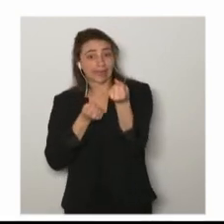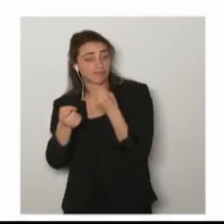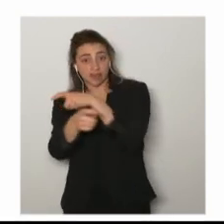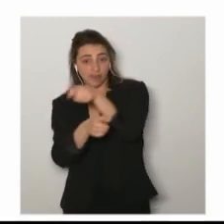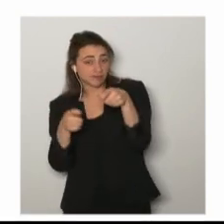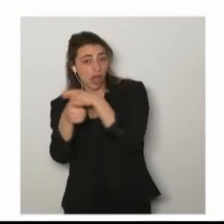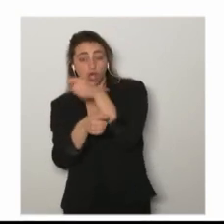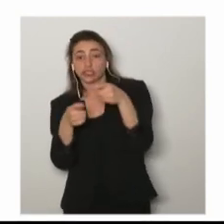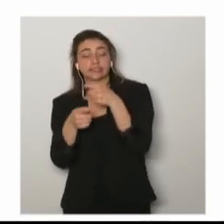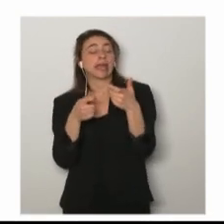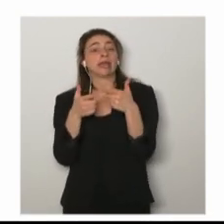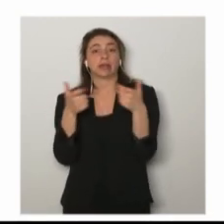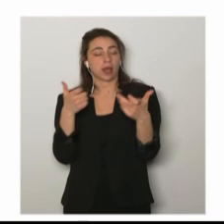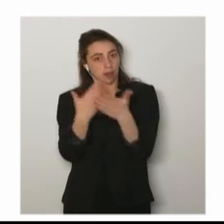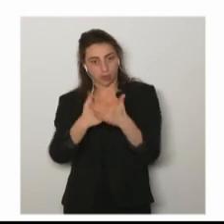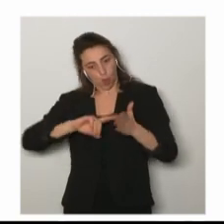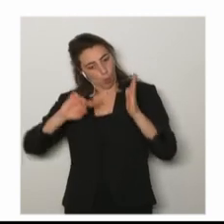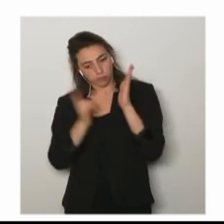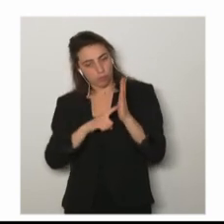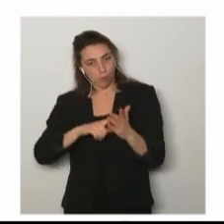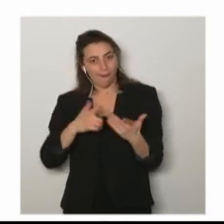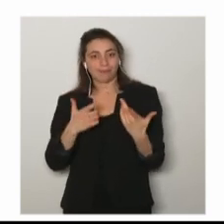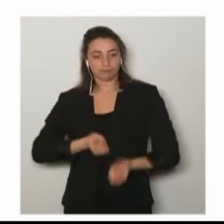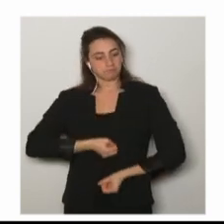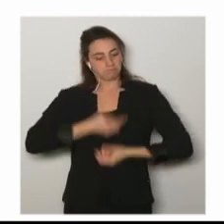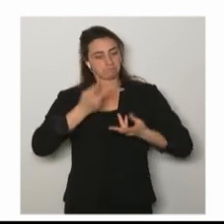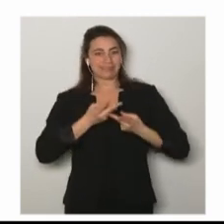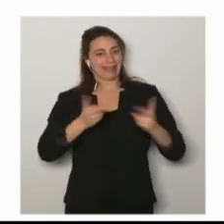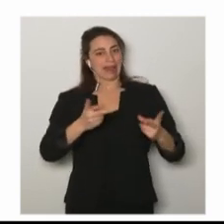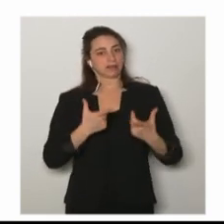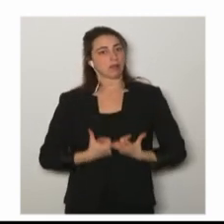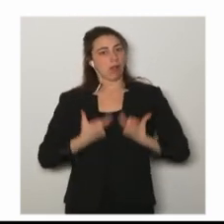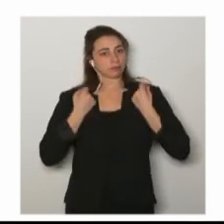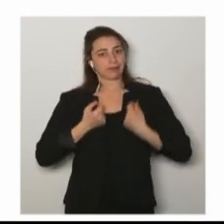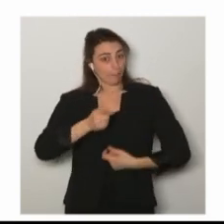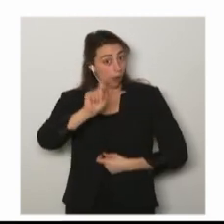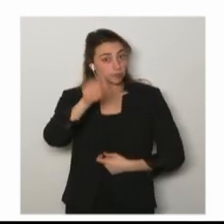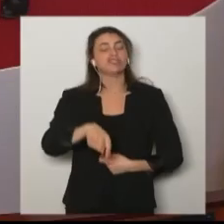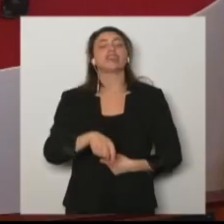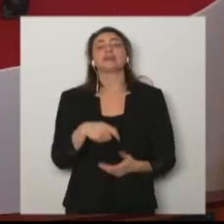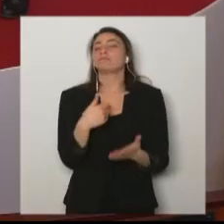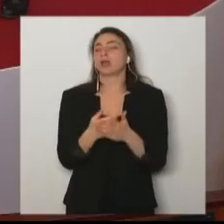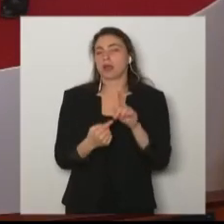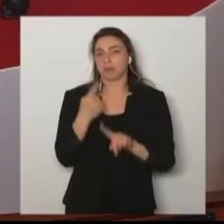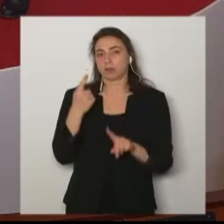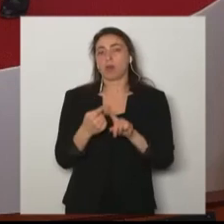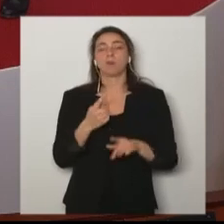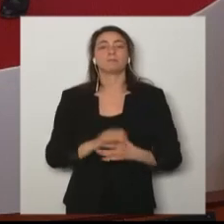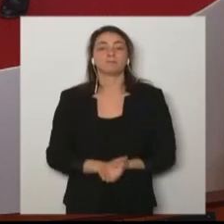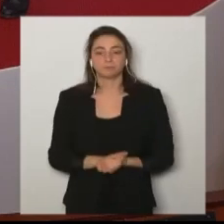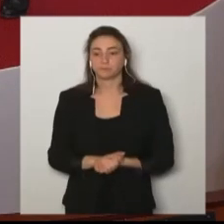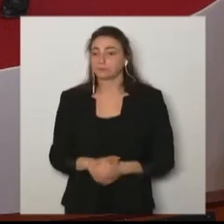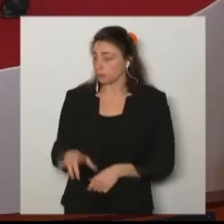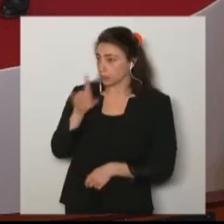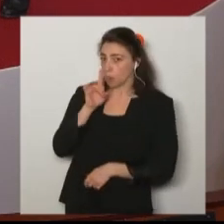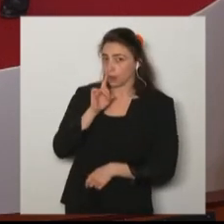you can have more financial safety, which is very important. Because these people apply by themselves all the time.